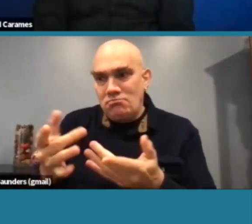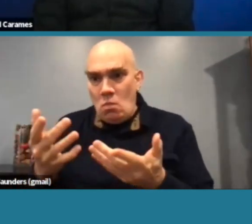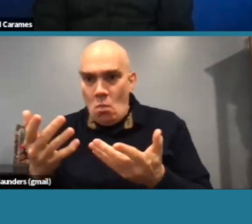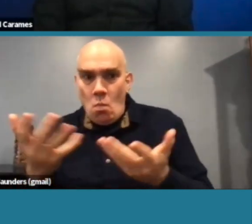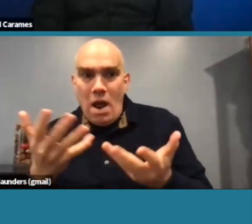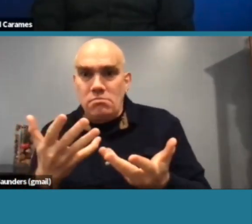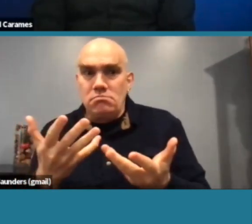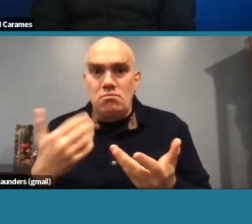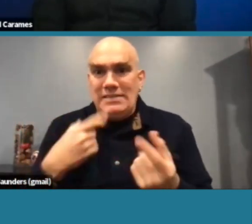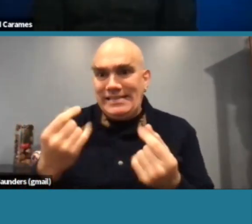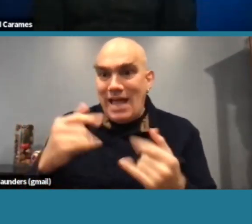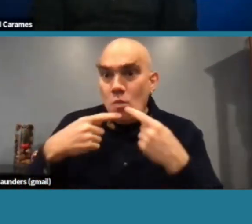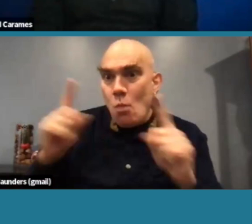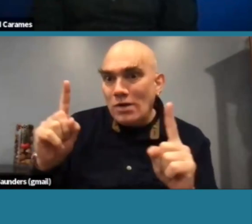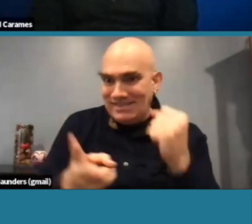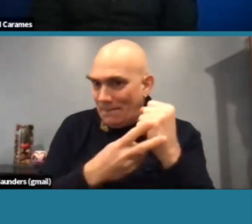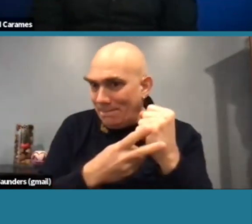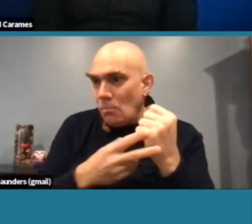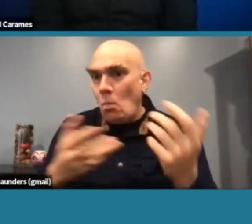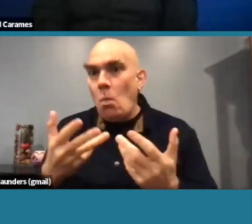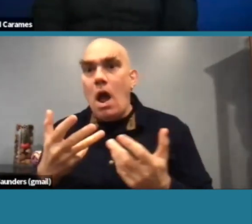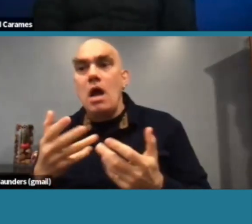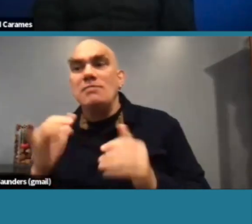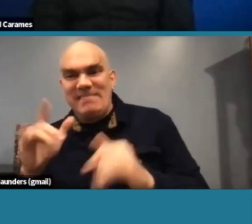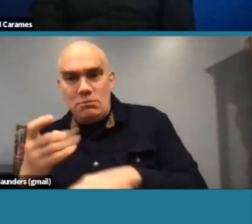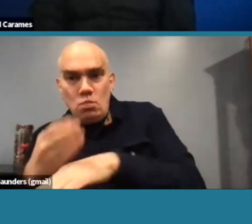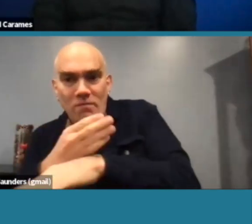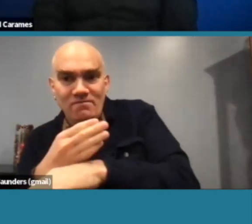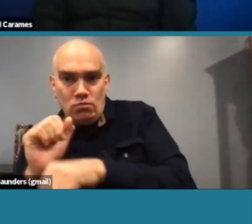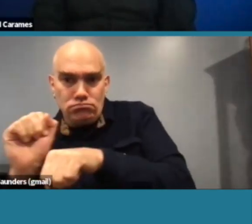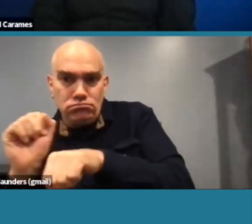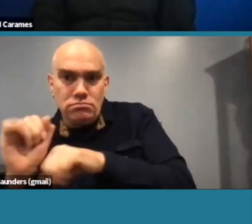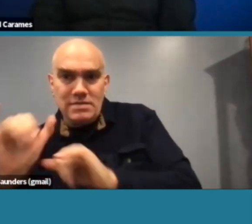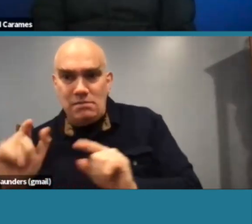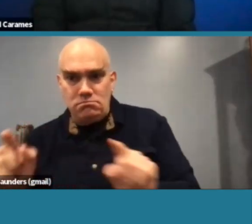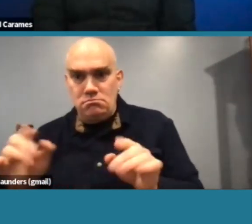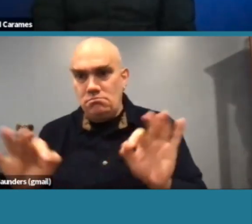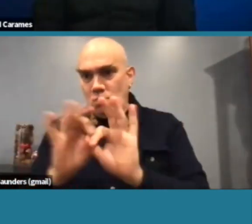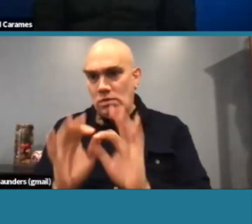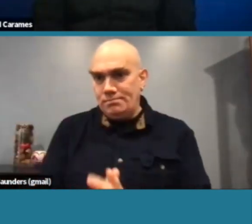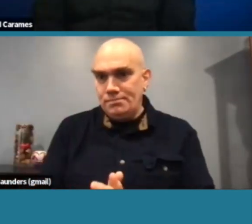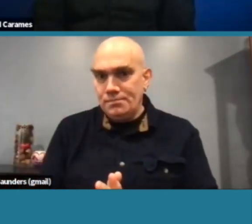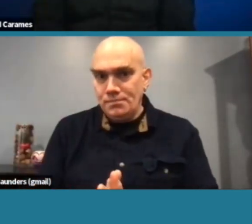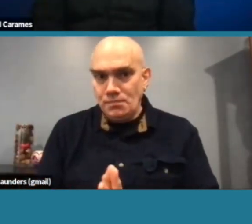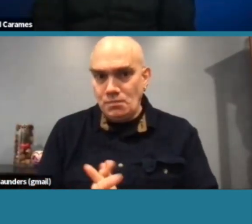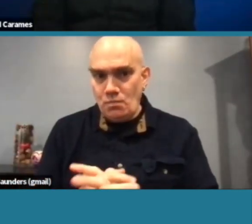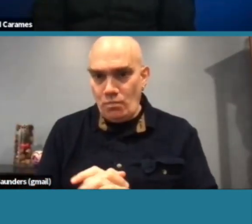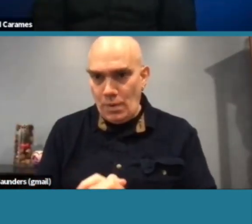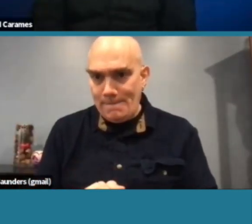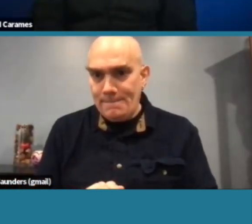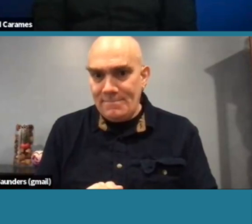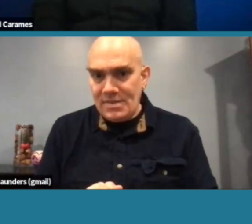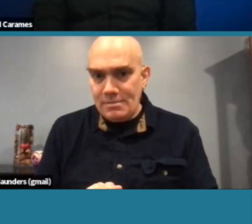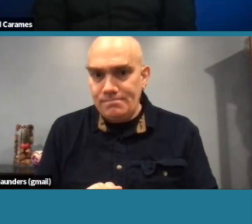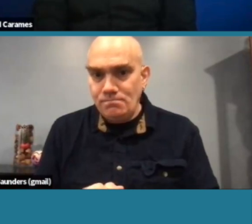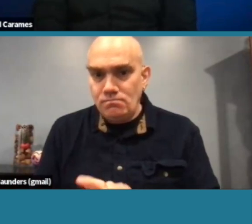upon the work that you just did for the next interpreted date. So we'll talk about what worked and what didn't. We'll talk about what to keep and what not to keep. And these